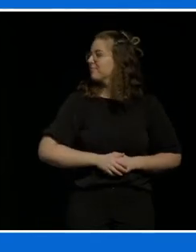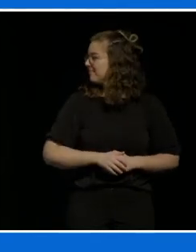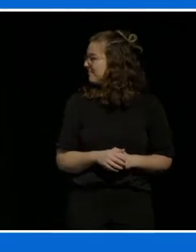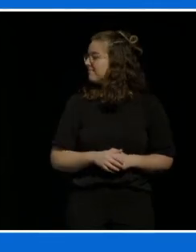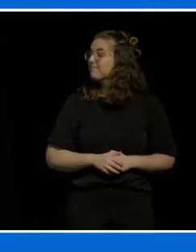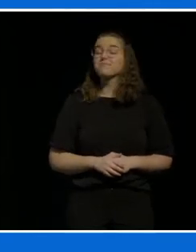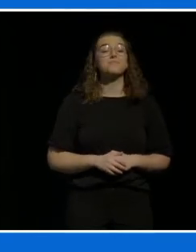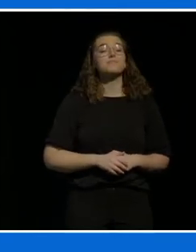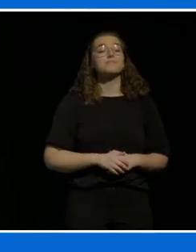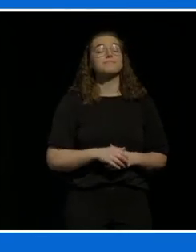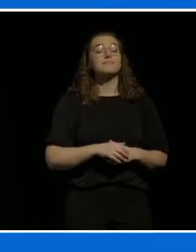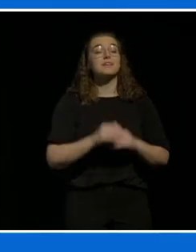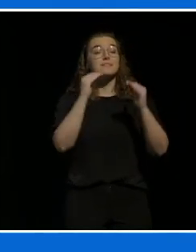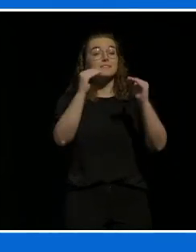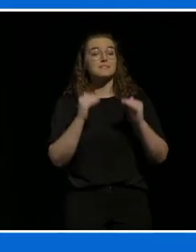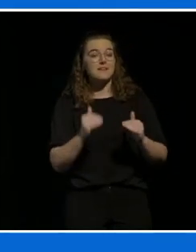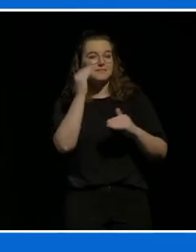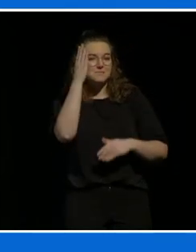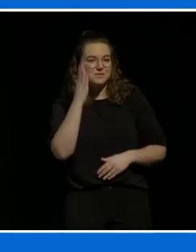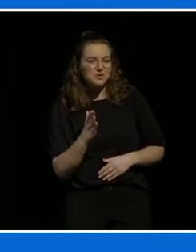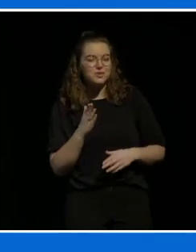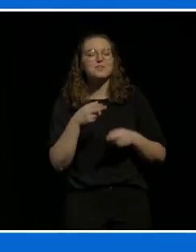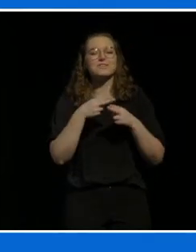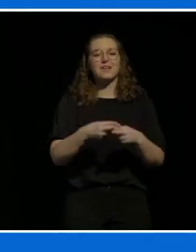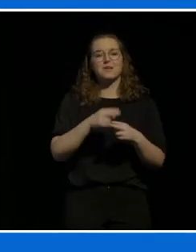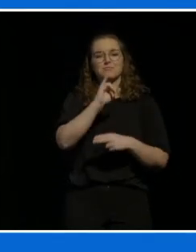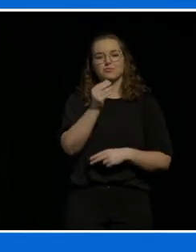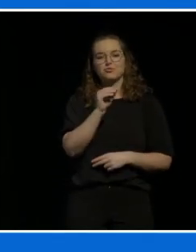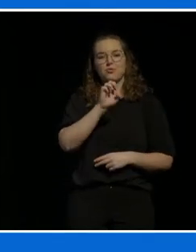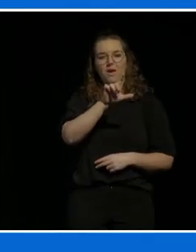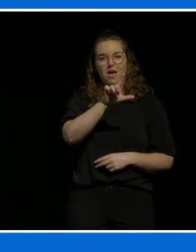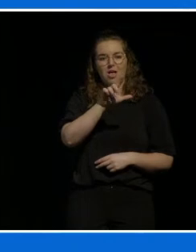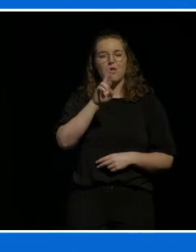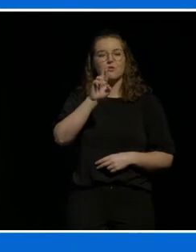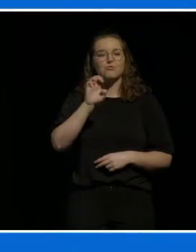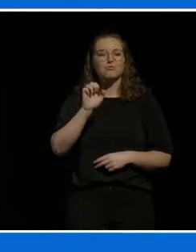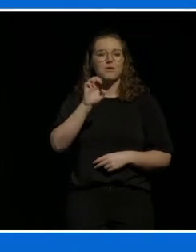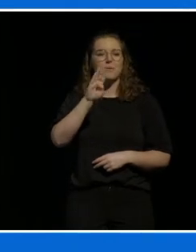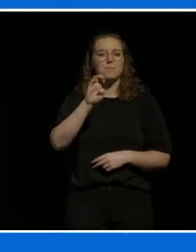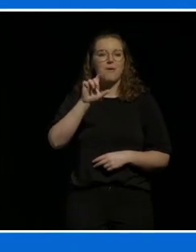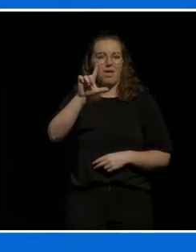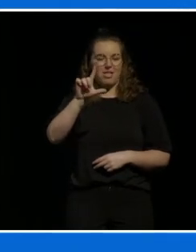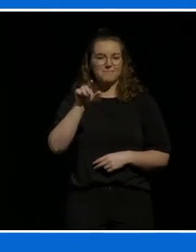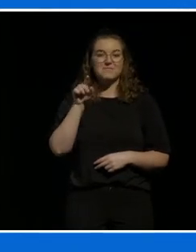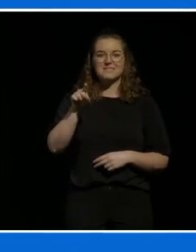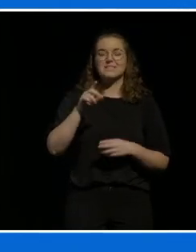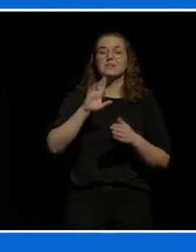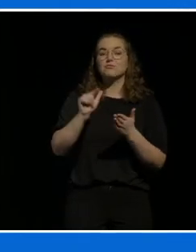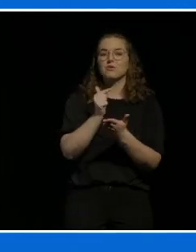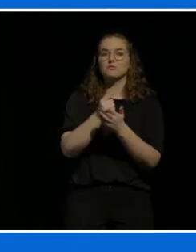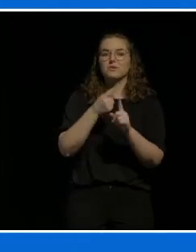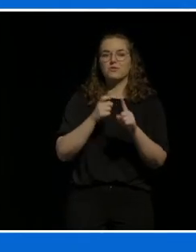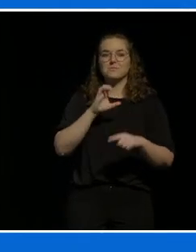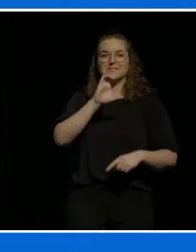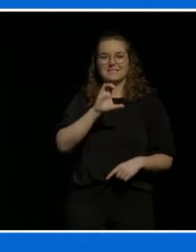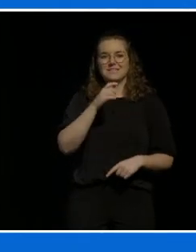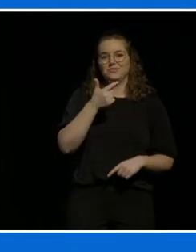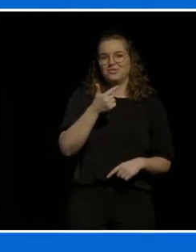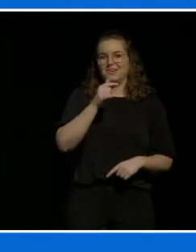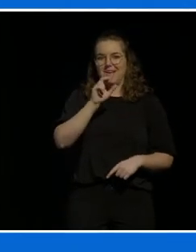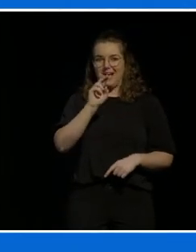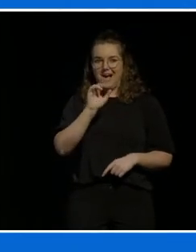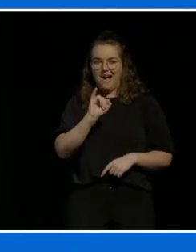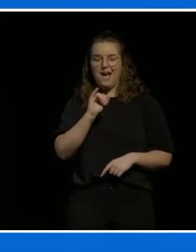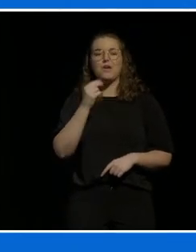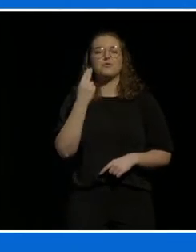Our second speaker is Joelle Burvell, who is a CGI U alum of 2018. He is a